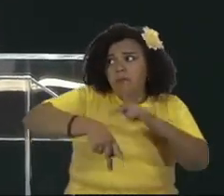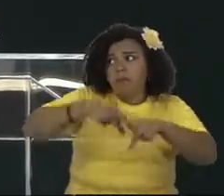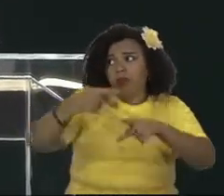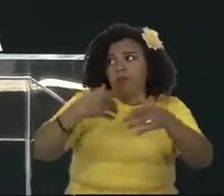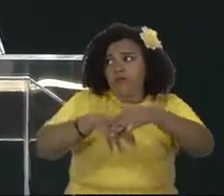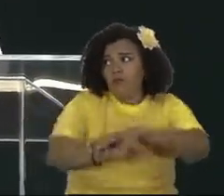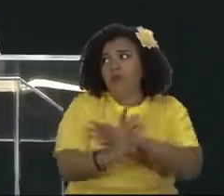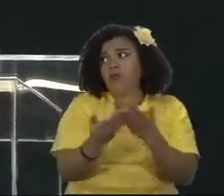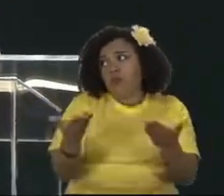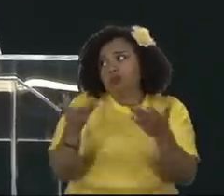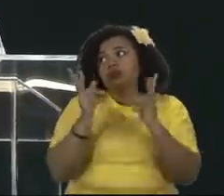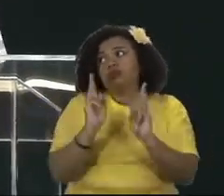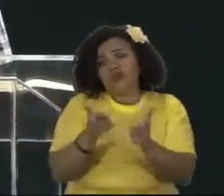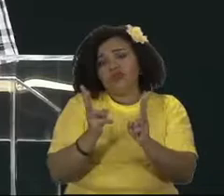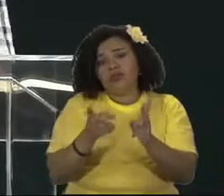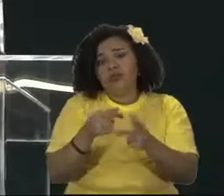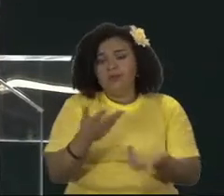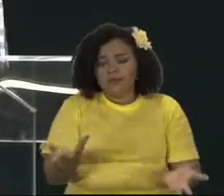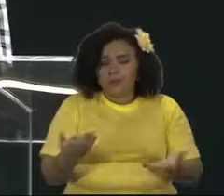They do not understand it.